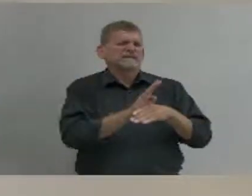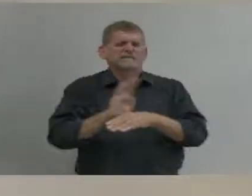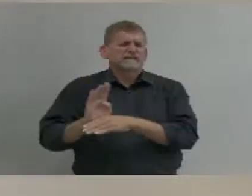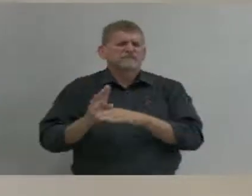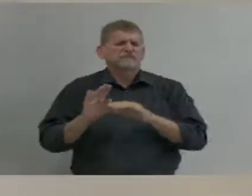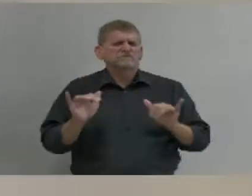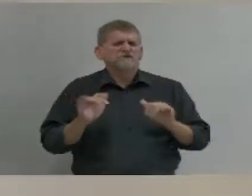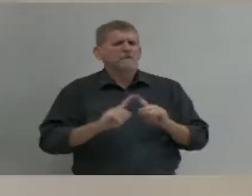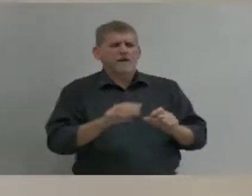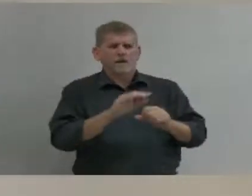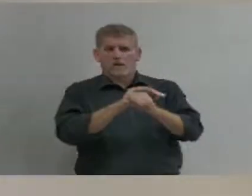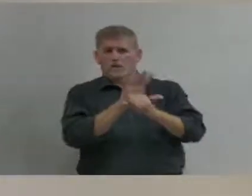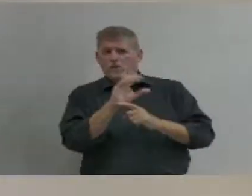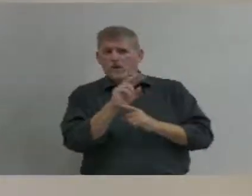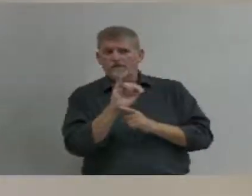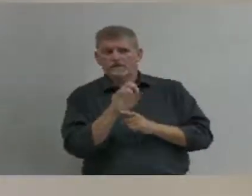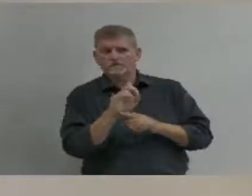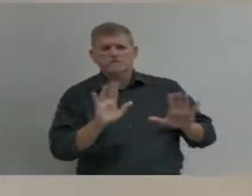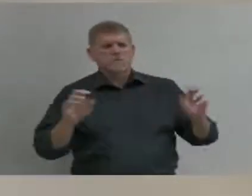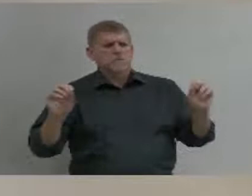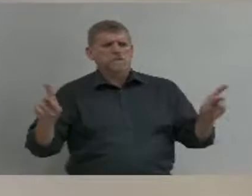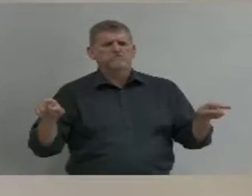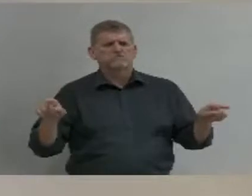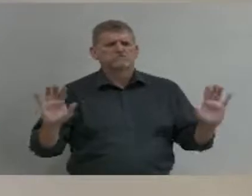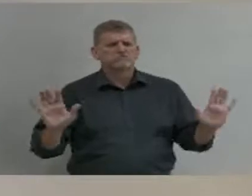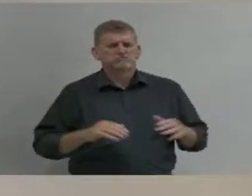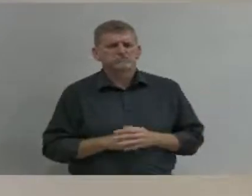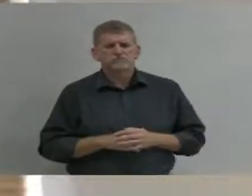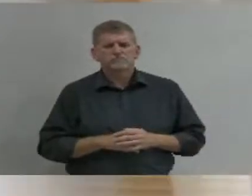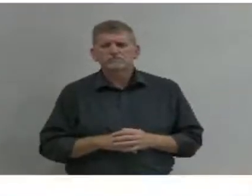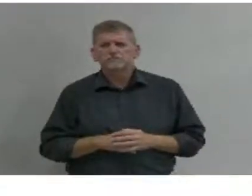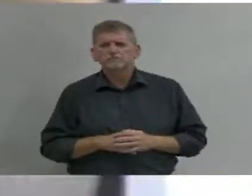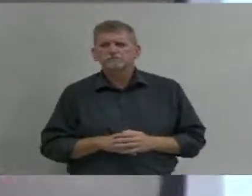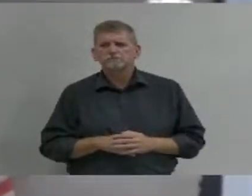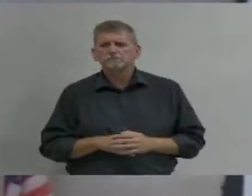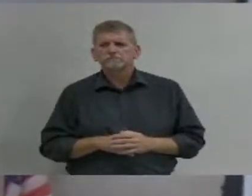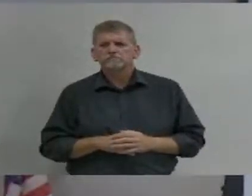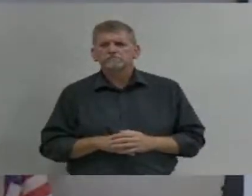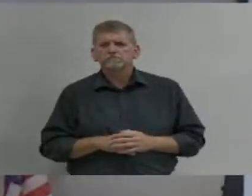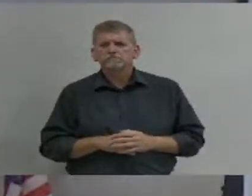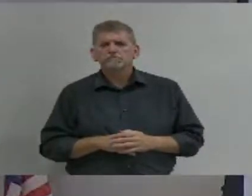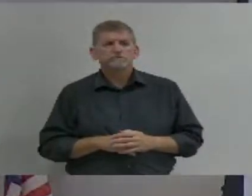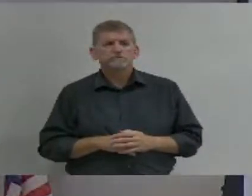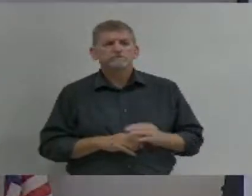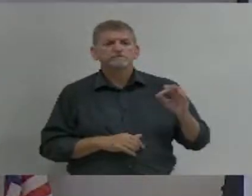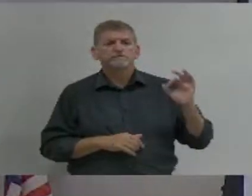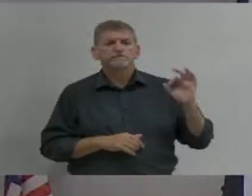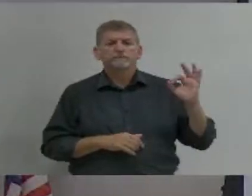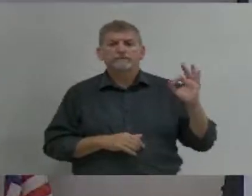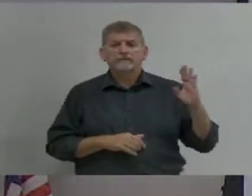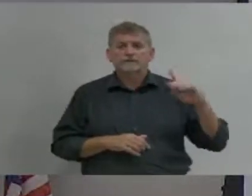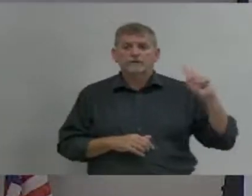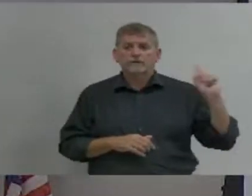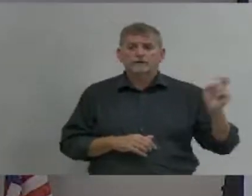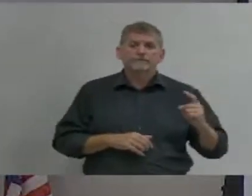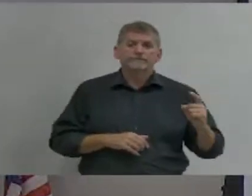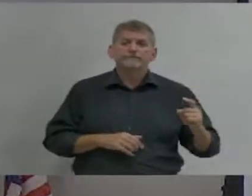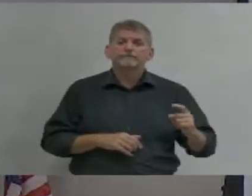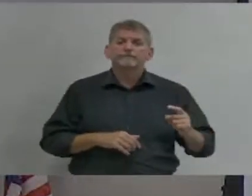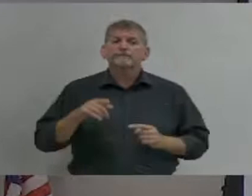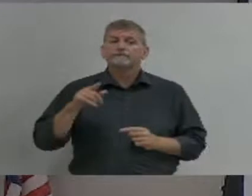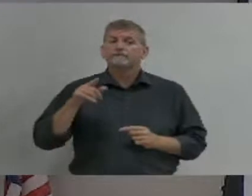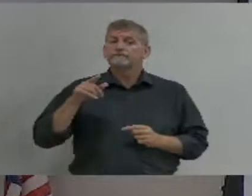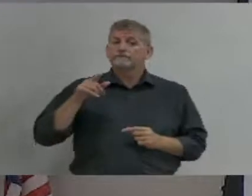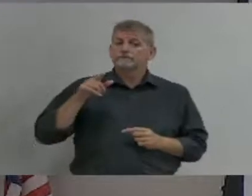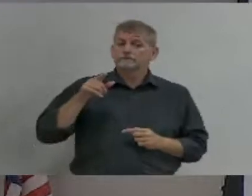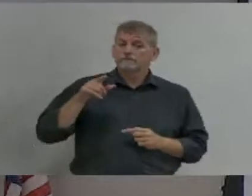Question from Emily Seiberg from WBAA. What guidance is the health department considering for other upcoming holidays such as Thanksgiving and Christmas, given